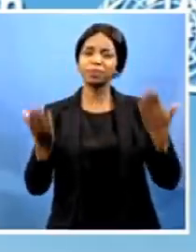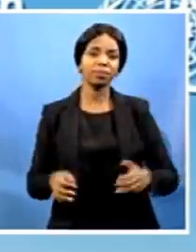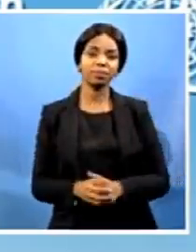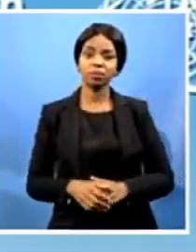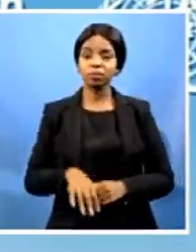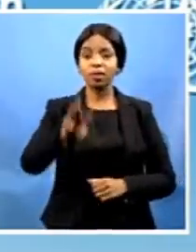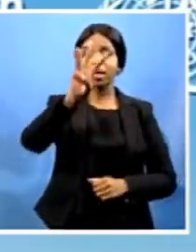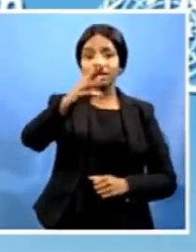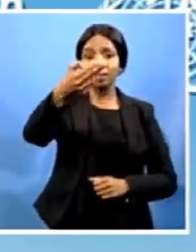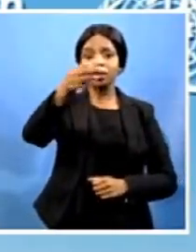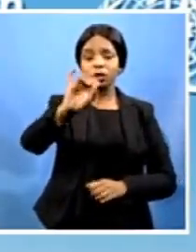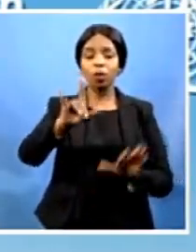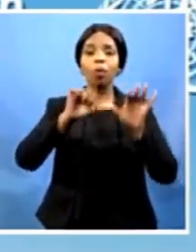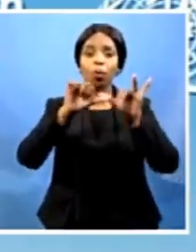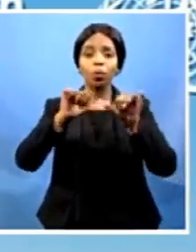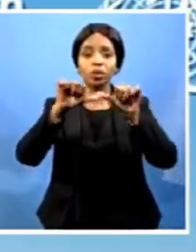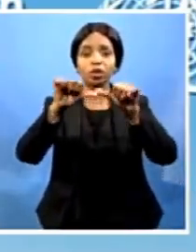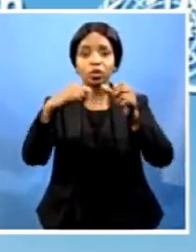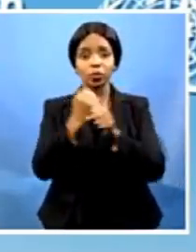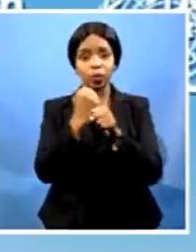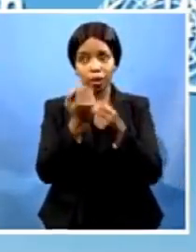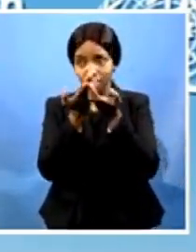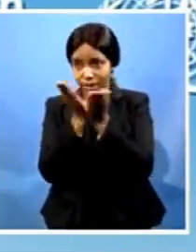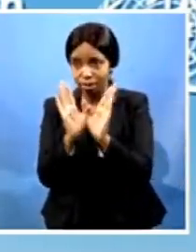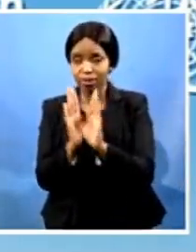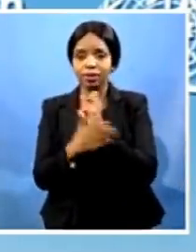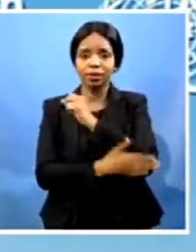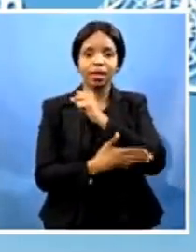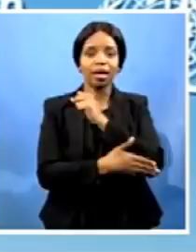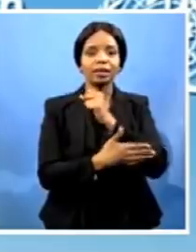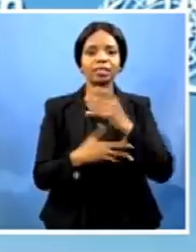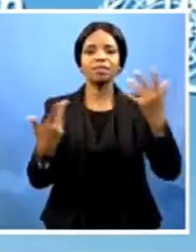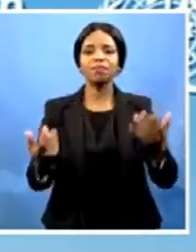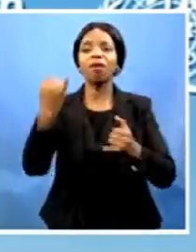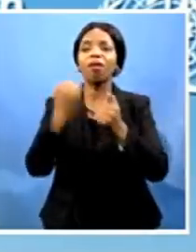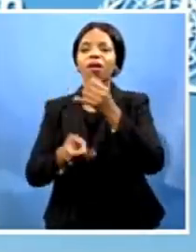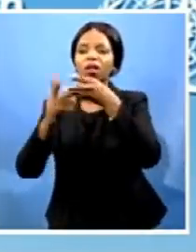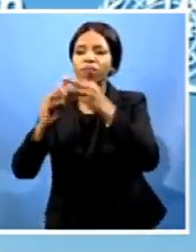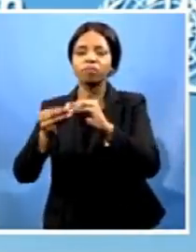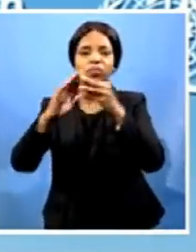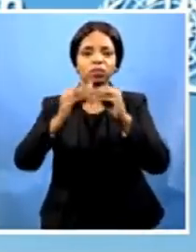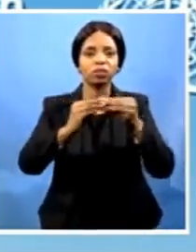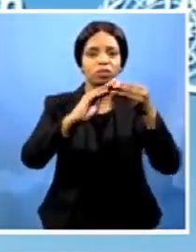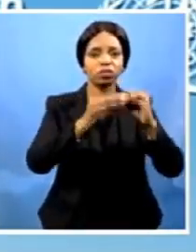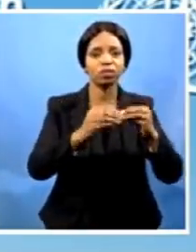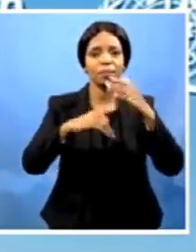international community to close these gaps and build sustainable capacities for now and the